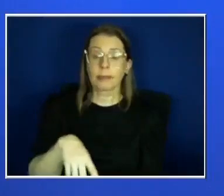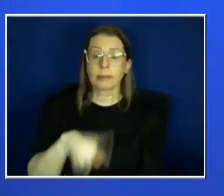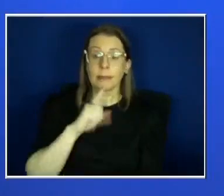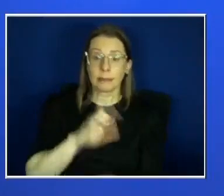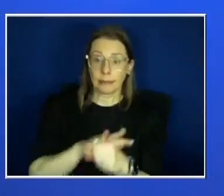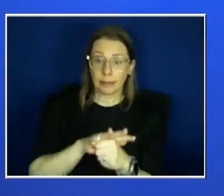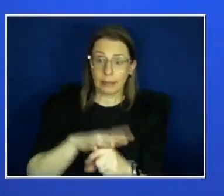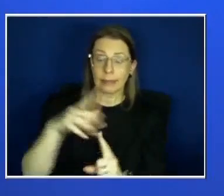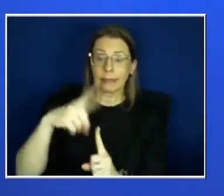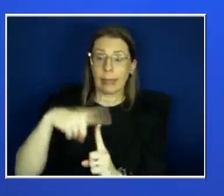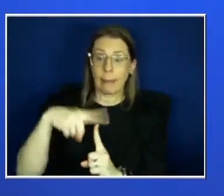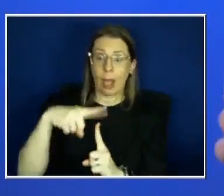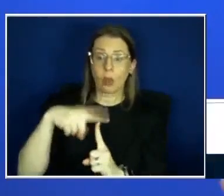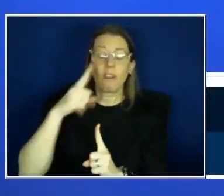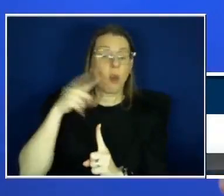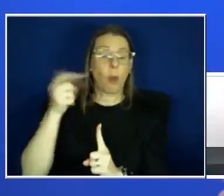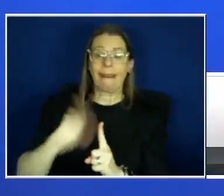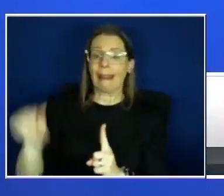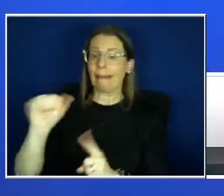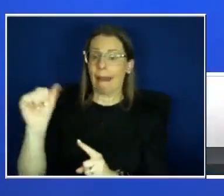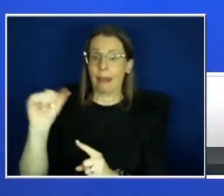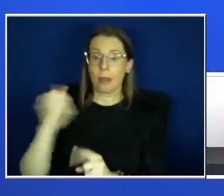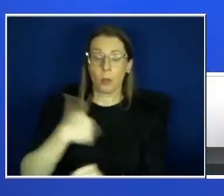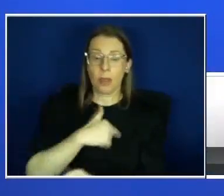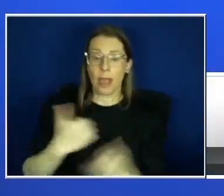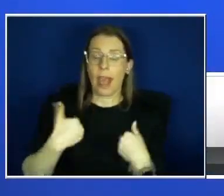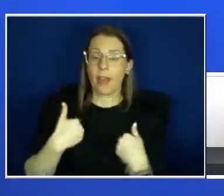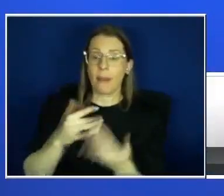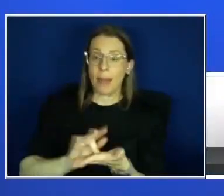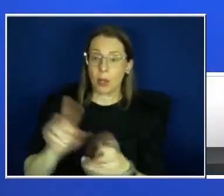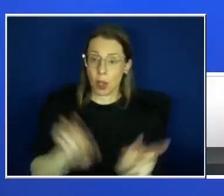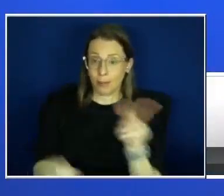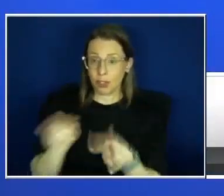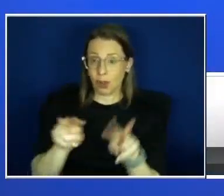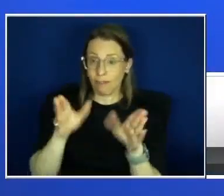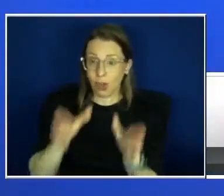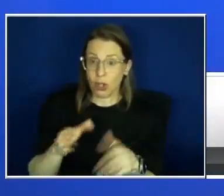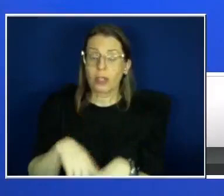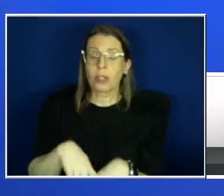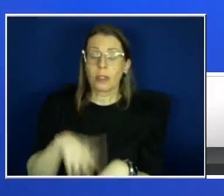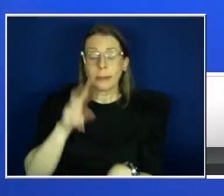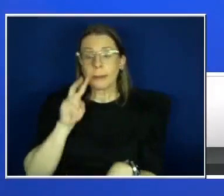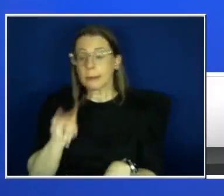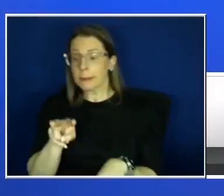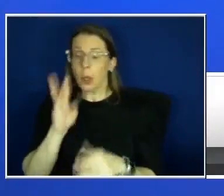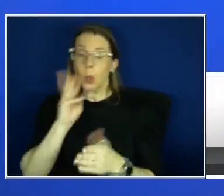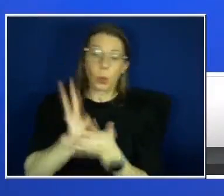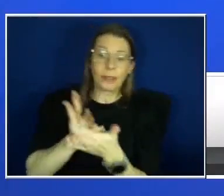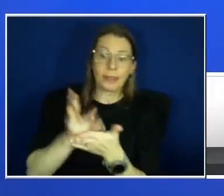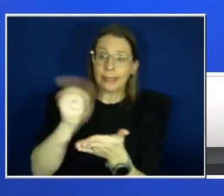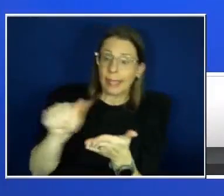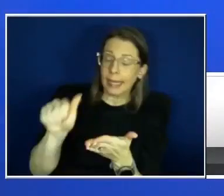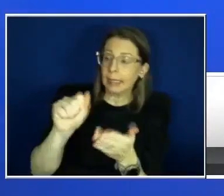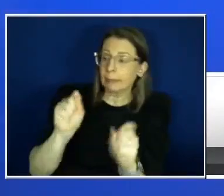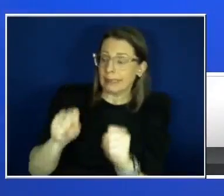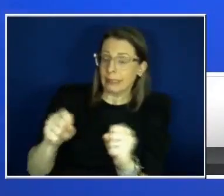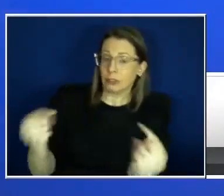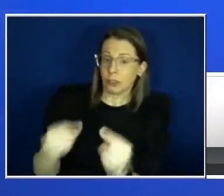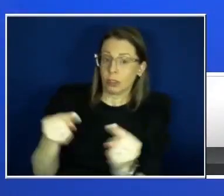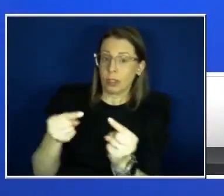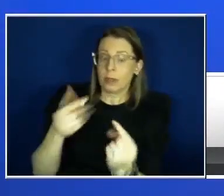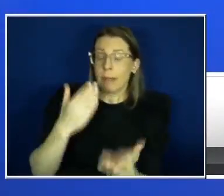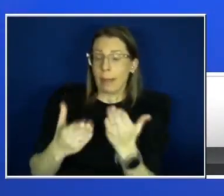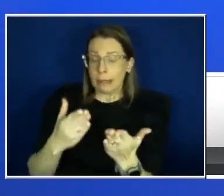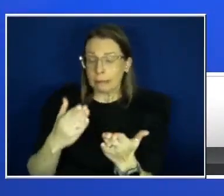timeouts for any athlete, and we have medical observers that are there to witness any potential injuries that might indicate a concussion. And